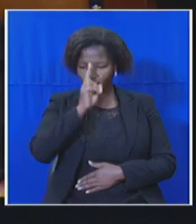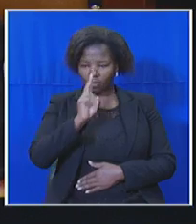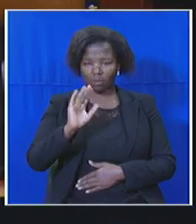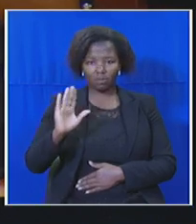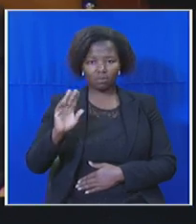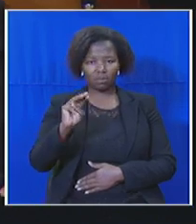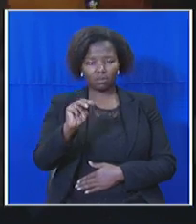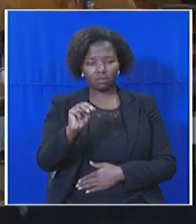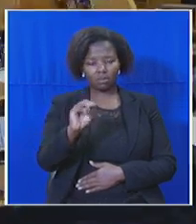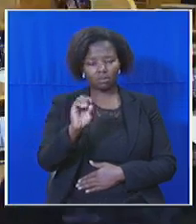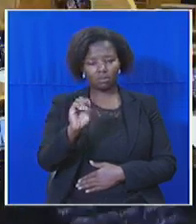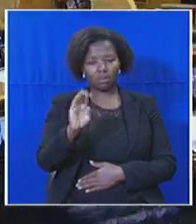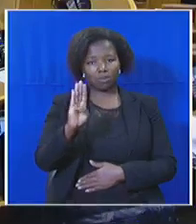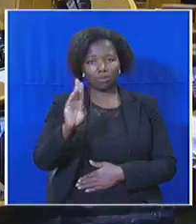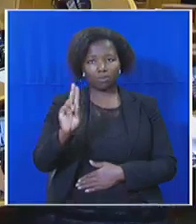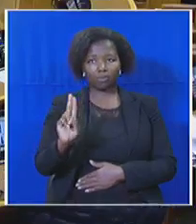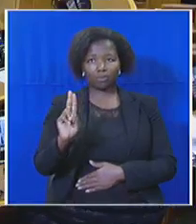Mobu.